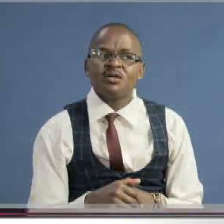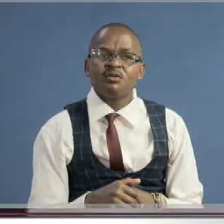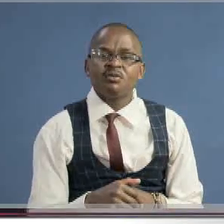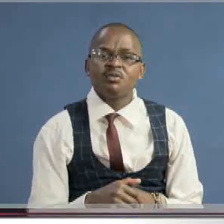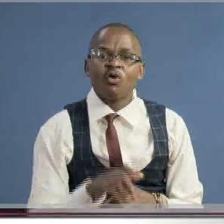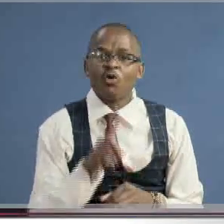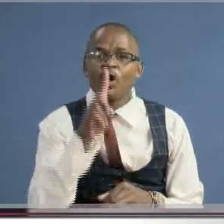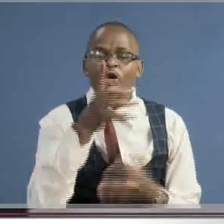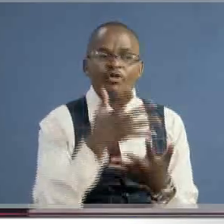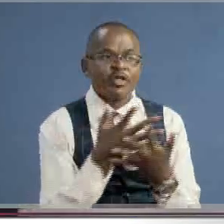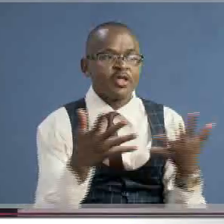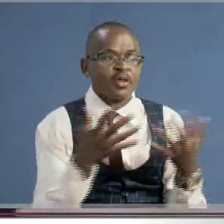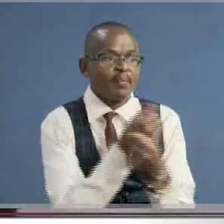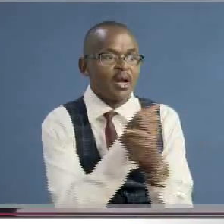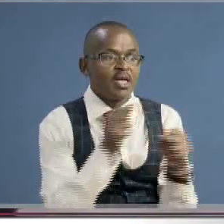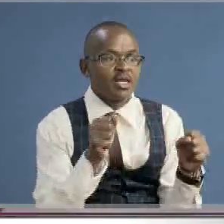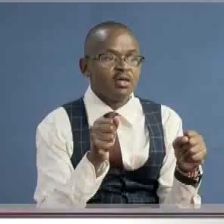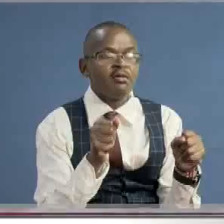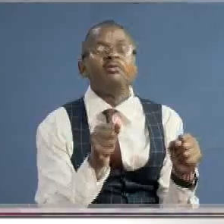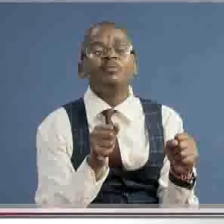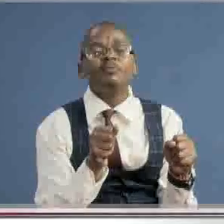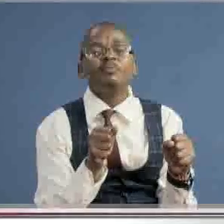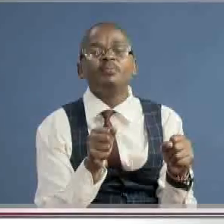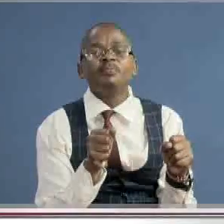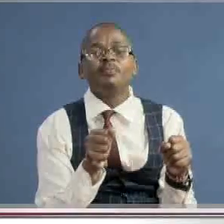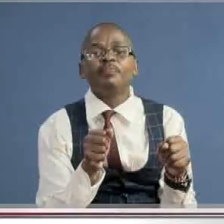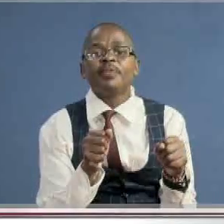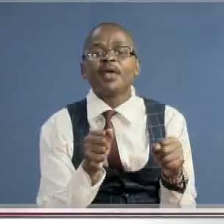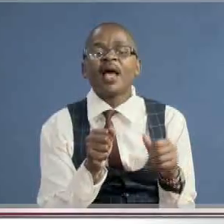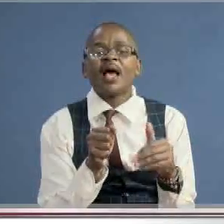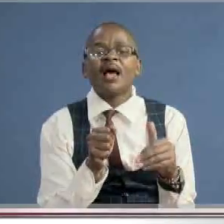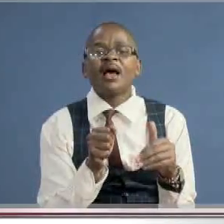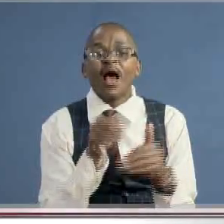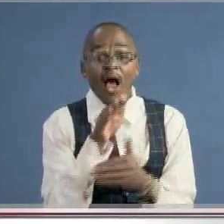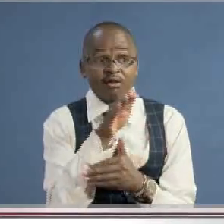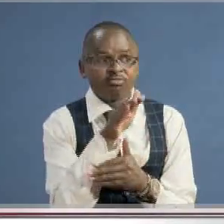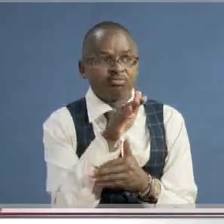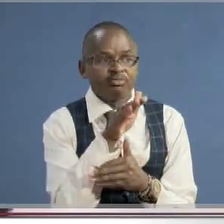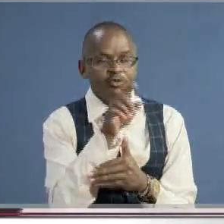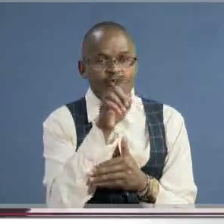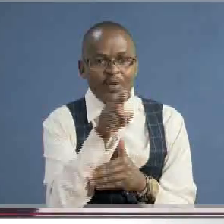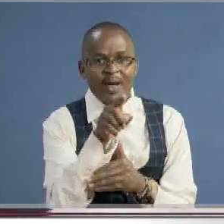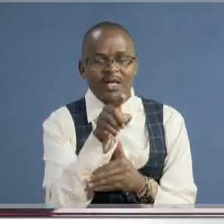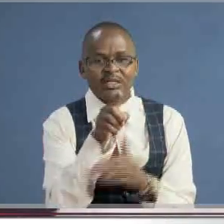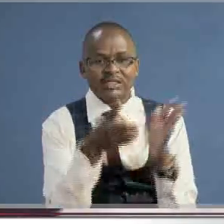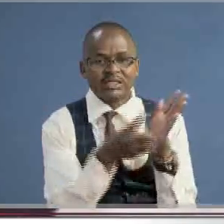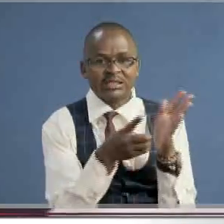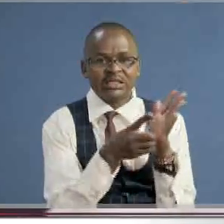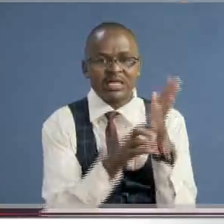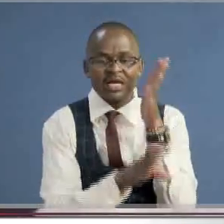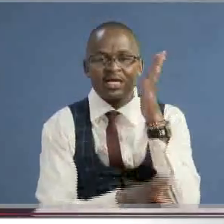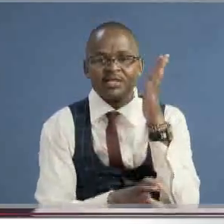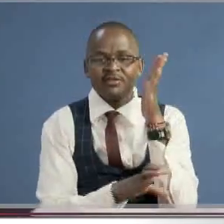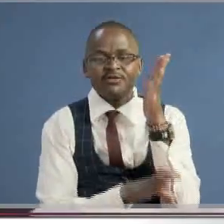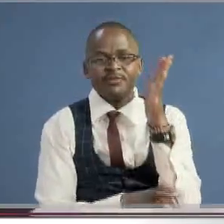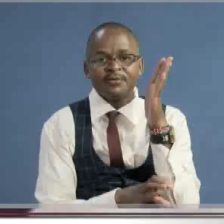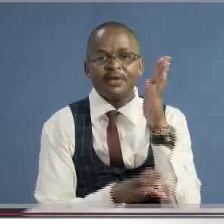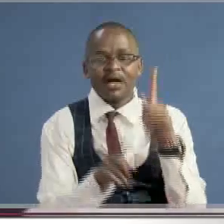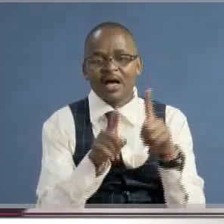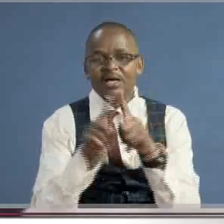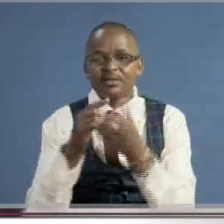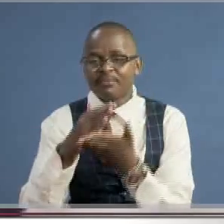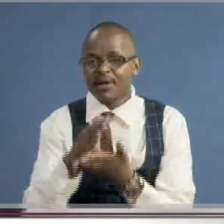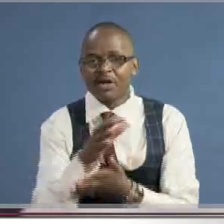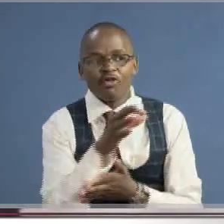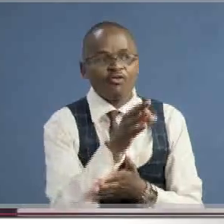into government one of the things the president directed is that we must digitize the country as